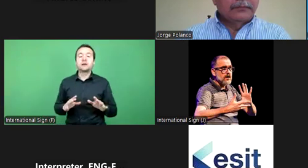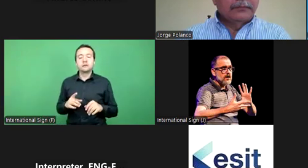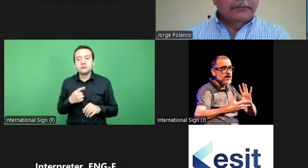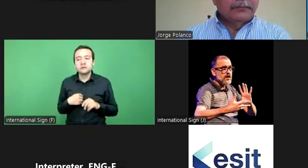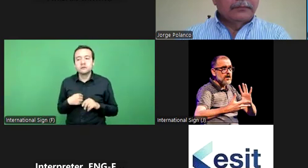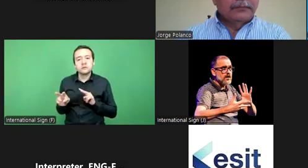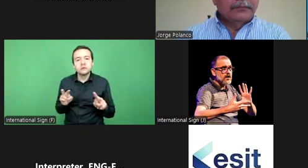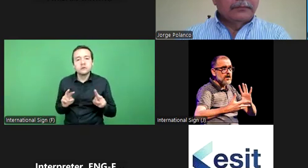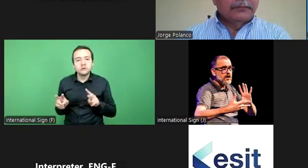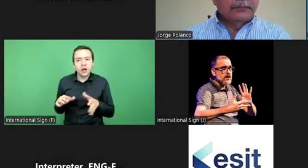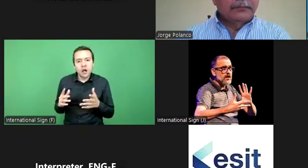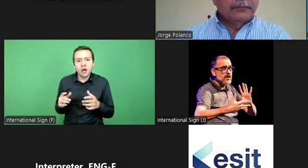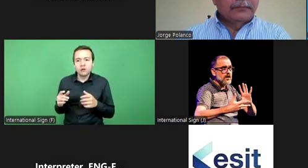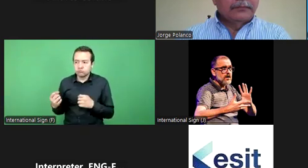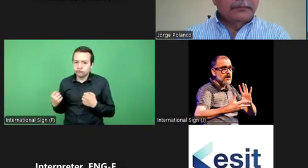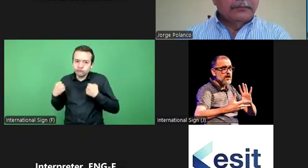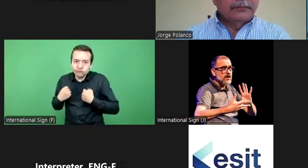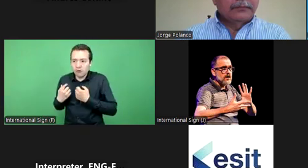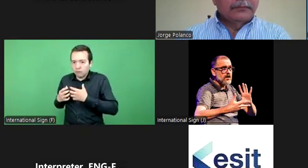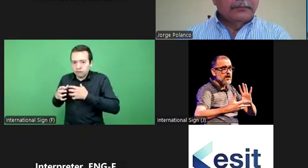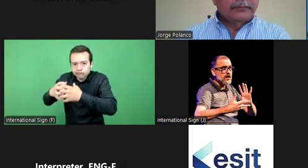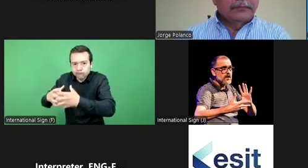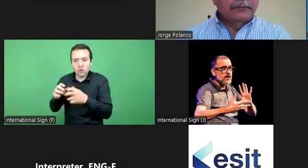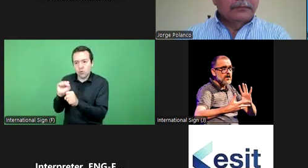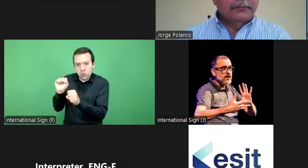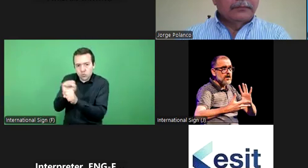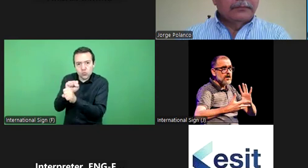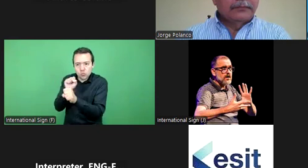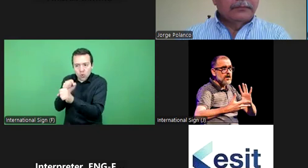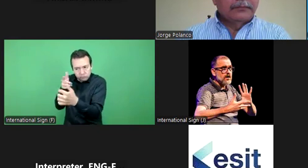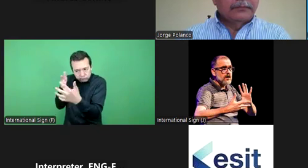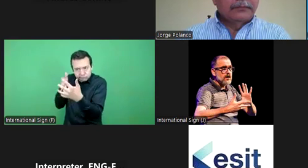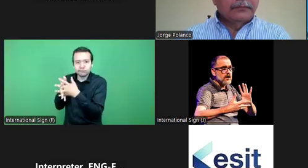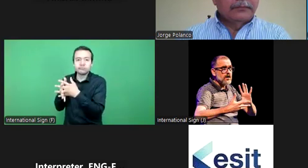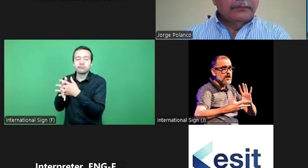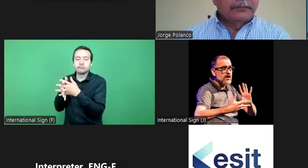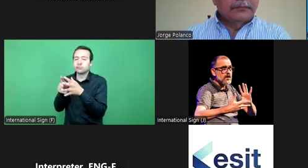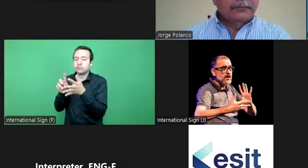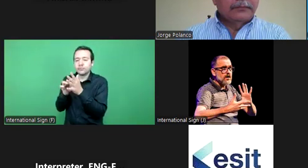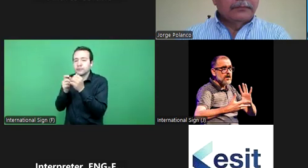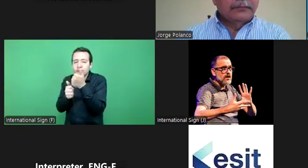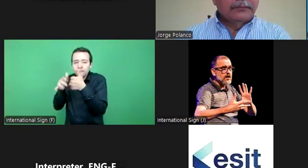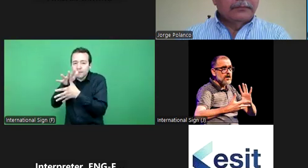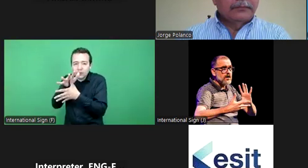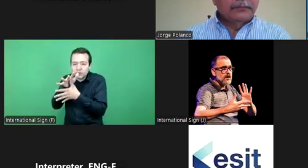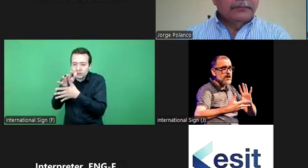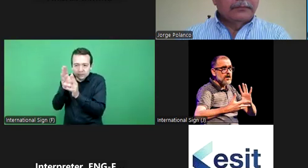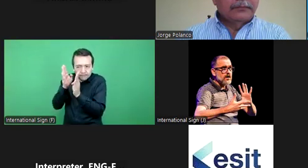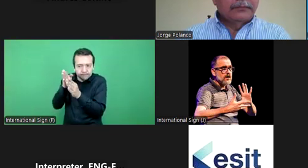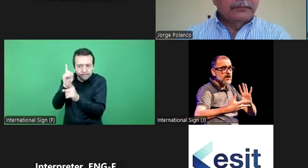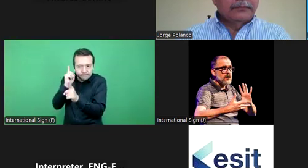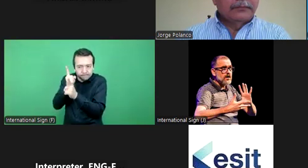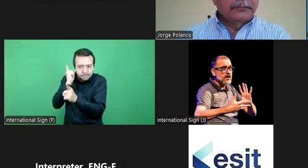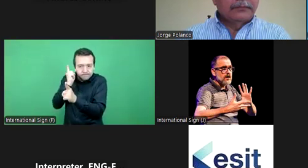impact on the public health outcomes, so as to ensure that the resources are used efficiently